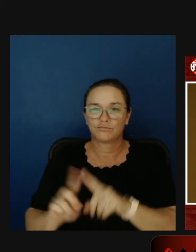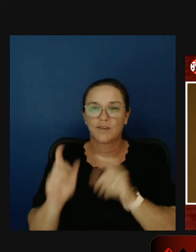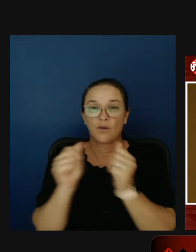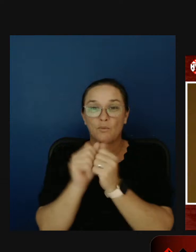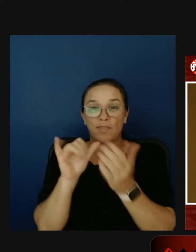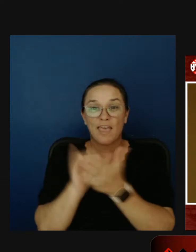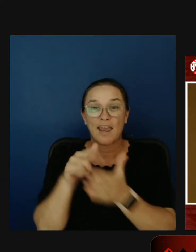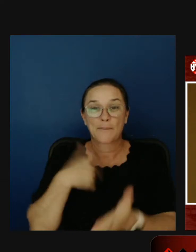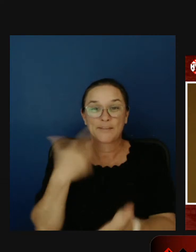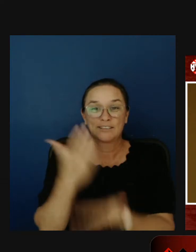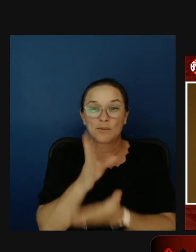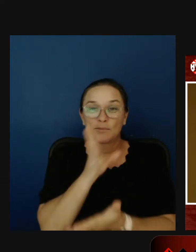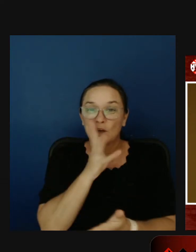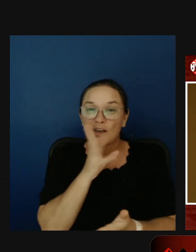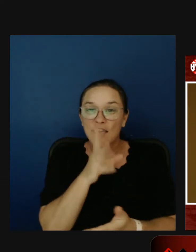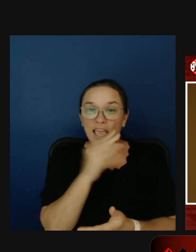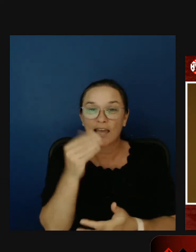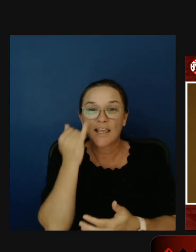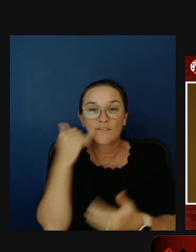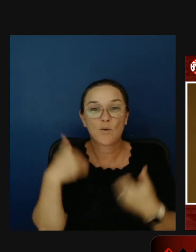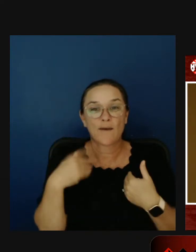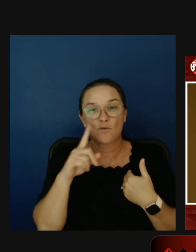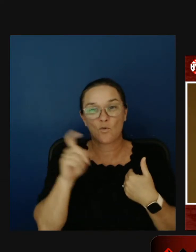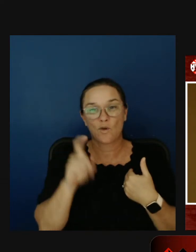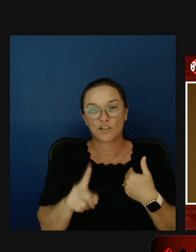I'll stop talking, and if anyone has any questions.